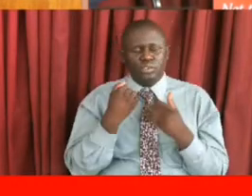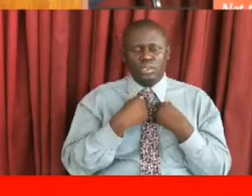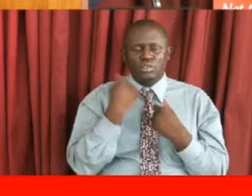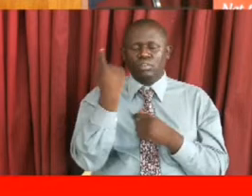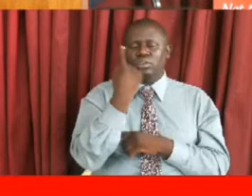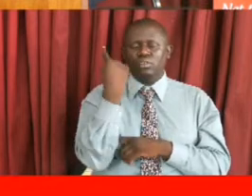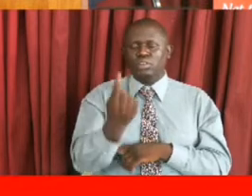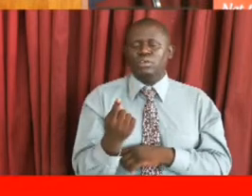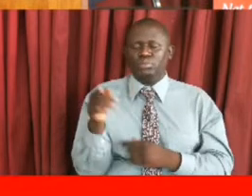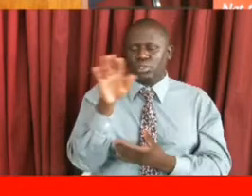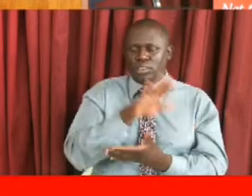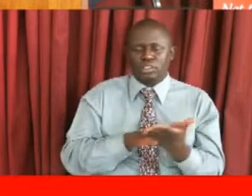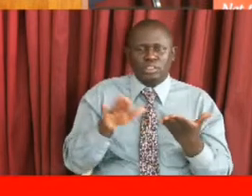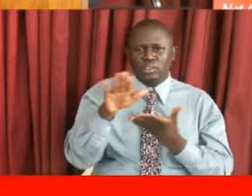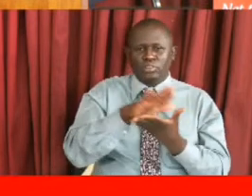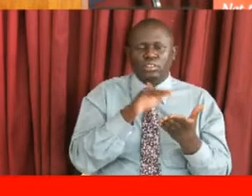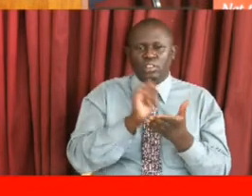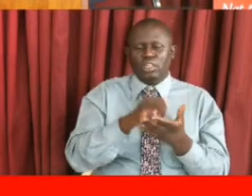cannot